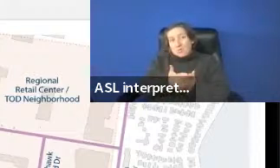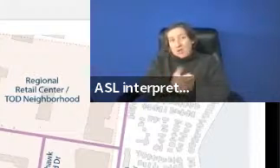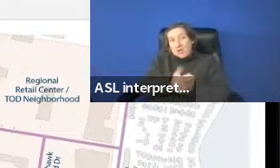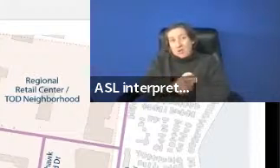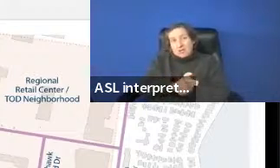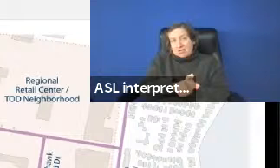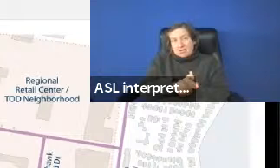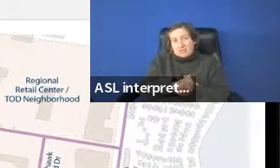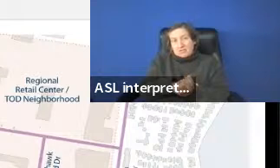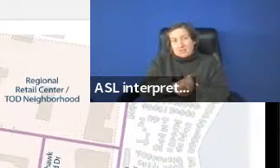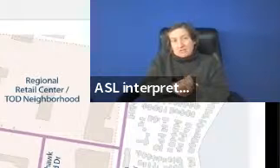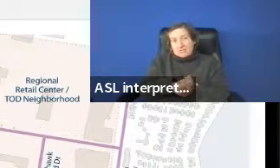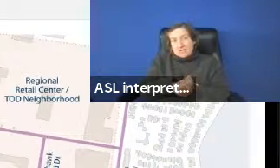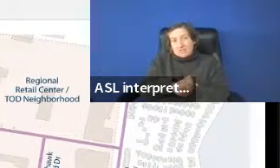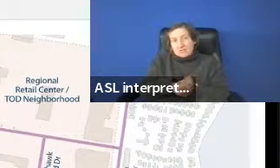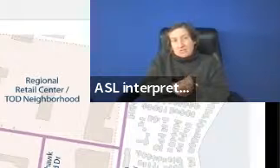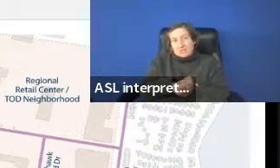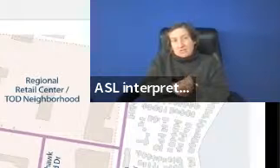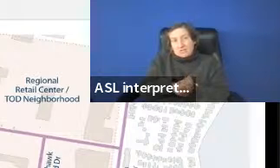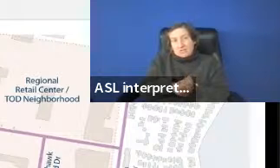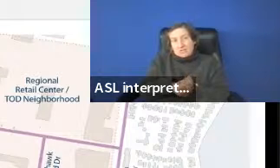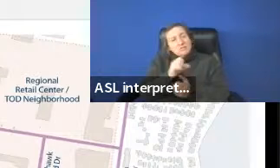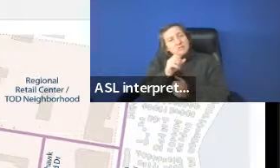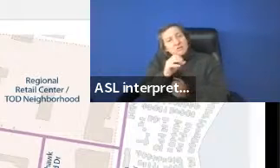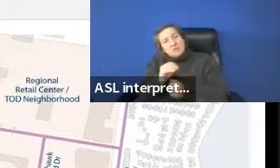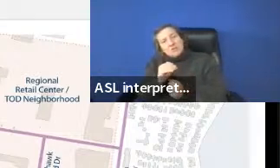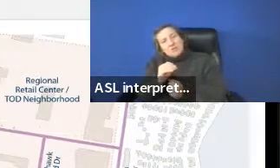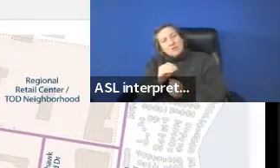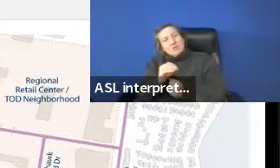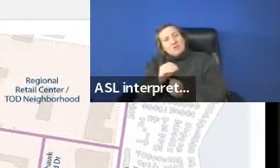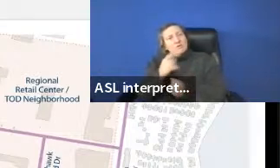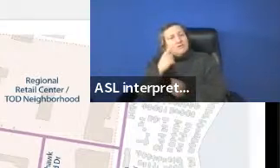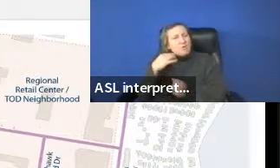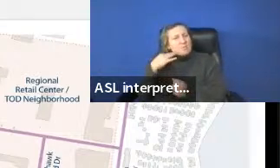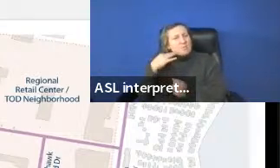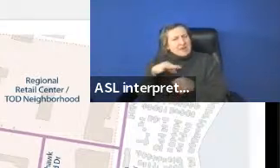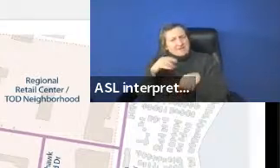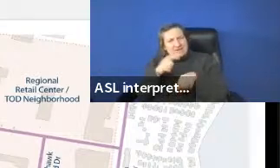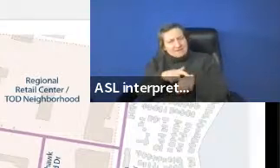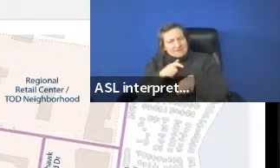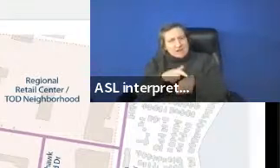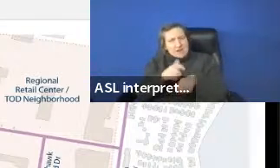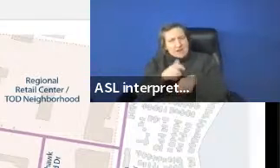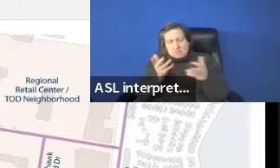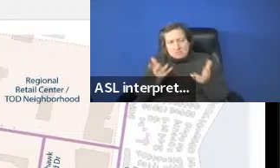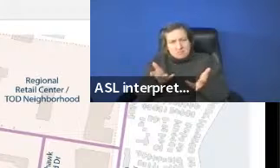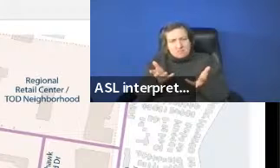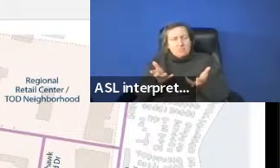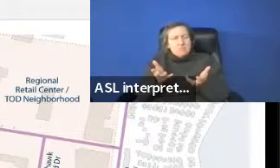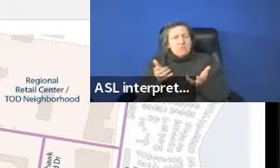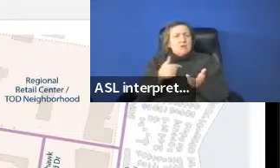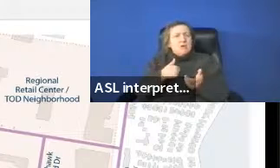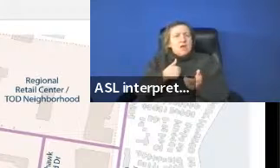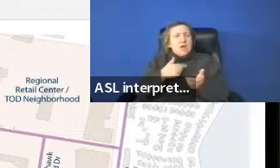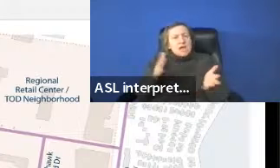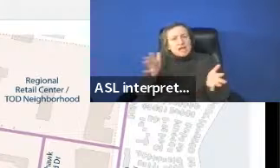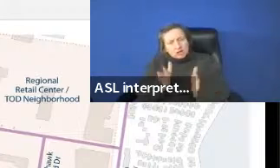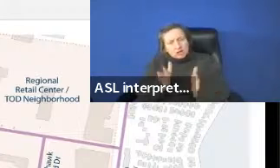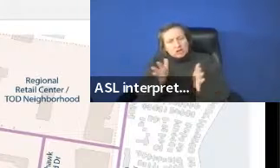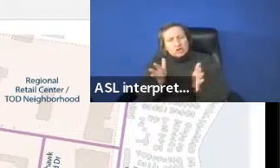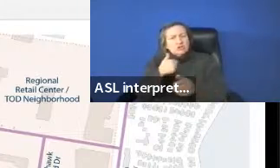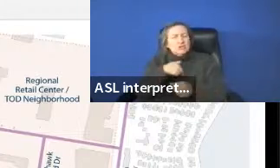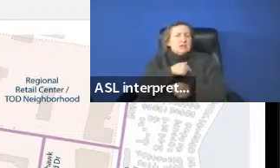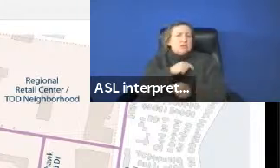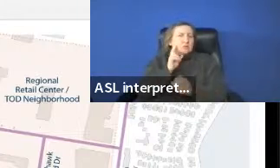So, Sam, just for the benefit of time, I would urge us to look